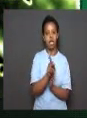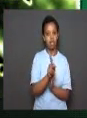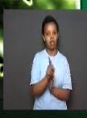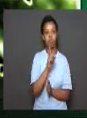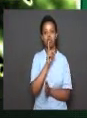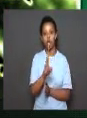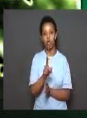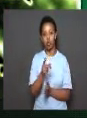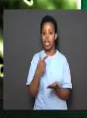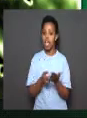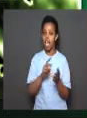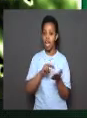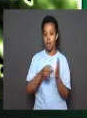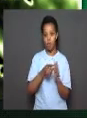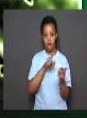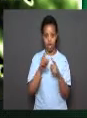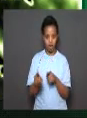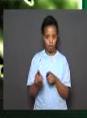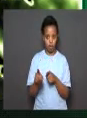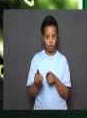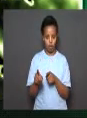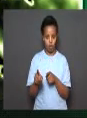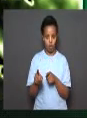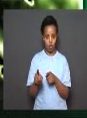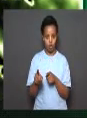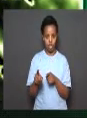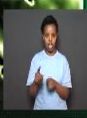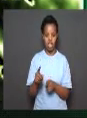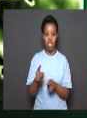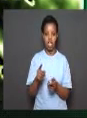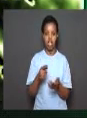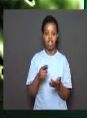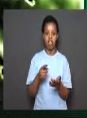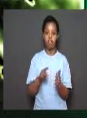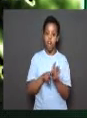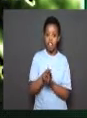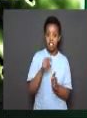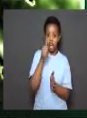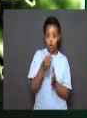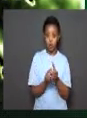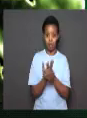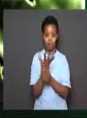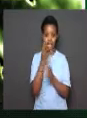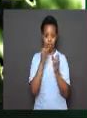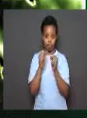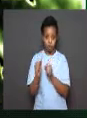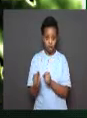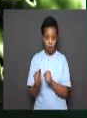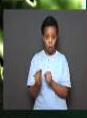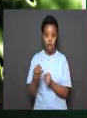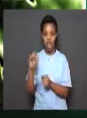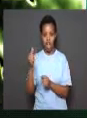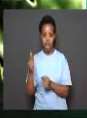parasites. This means that the only way they can reproduce is by